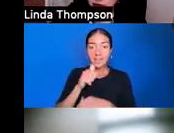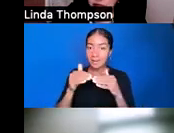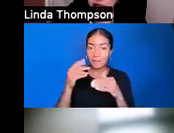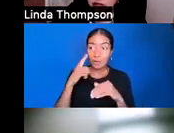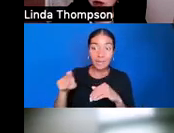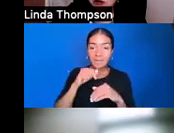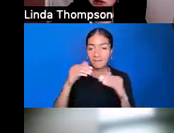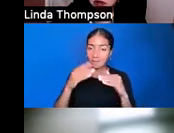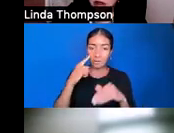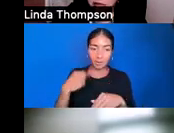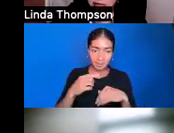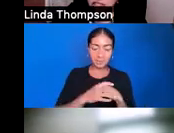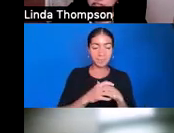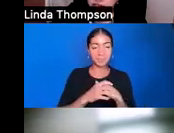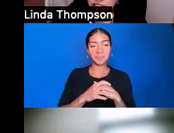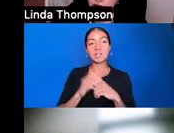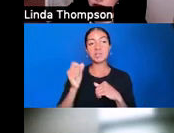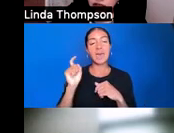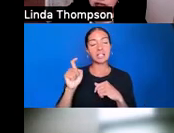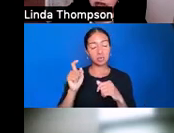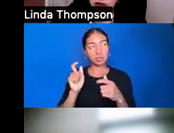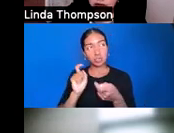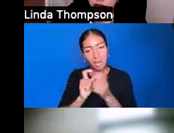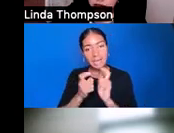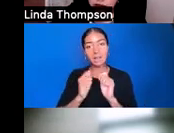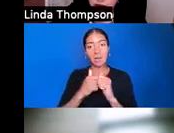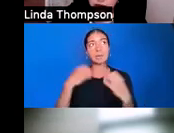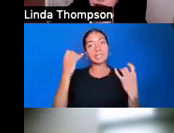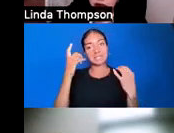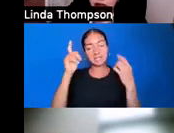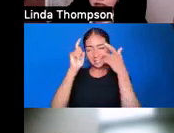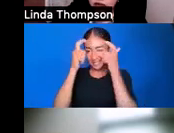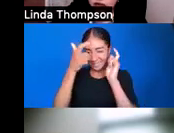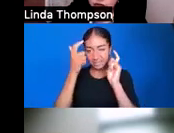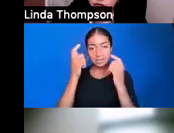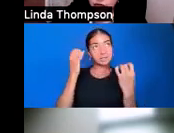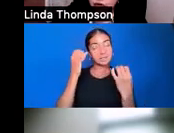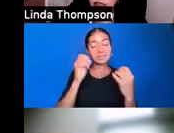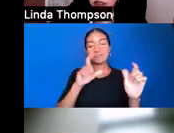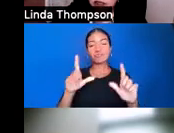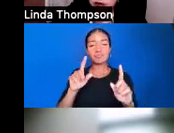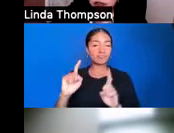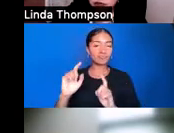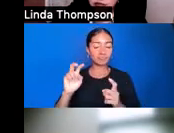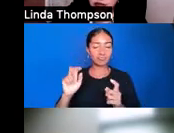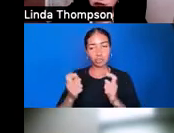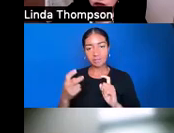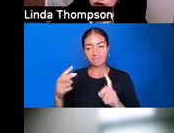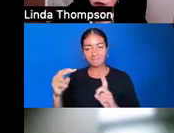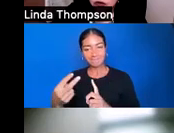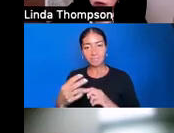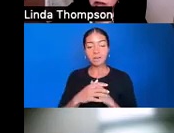me. So I had to change how I was thinking about it. And you do want to surround